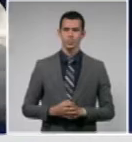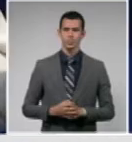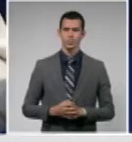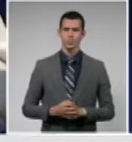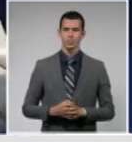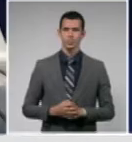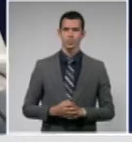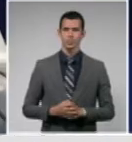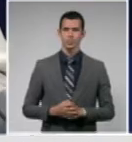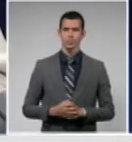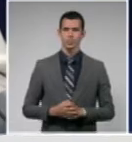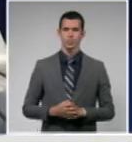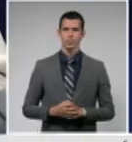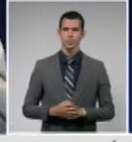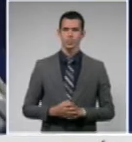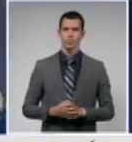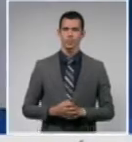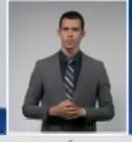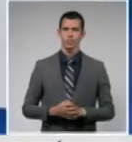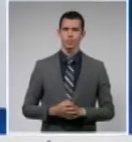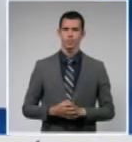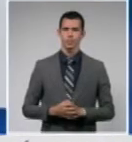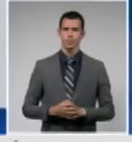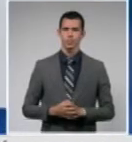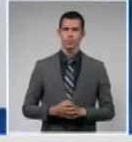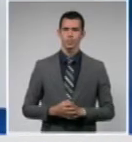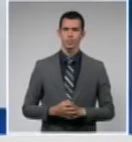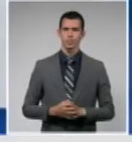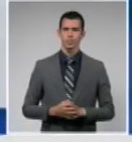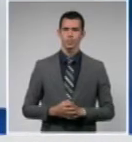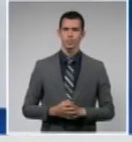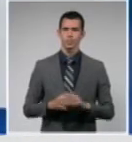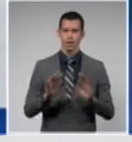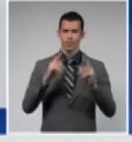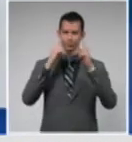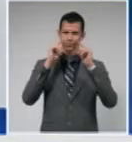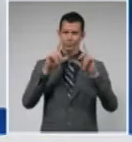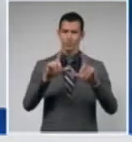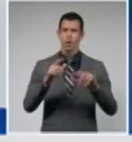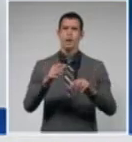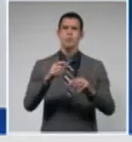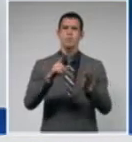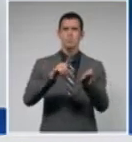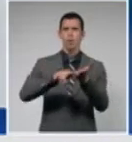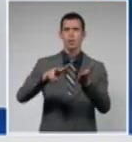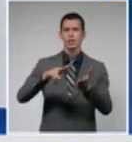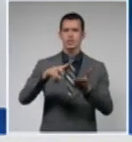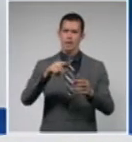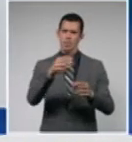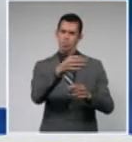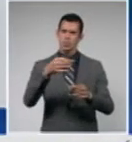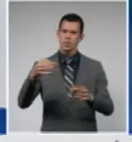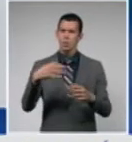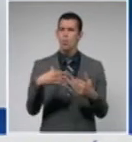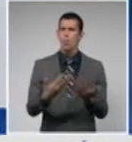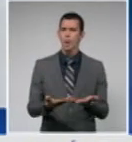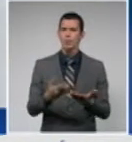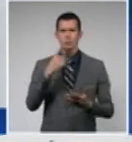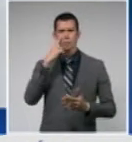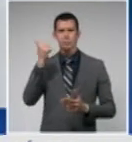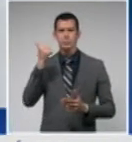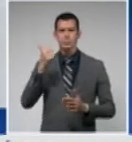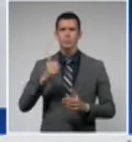to Sancti Spiritus. Of the 73 autochthonous cases diagnosed yesterday, the 4